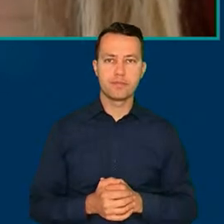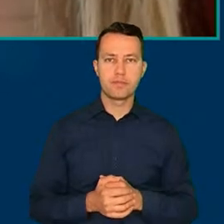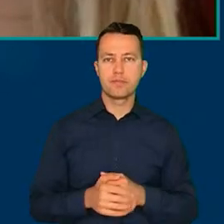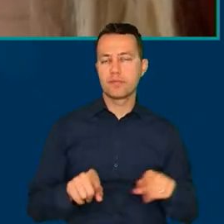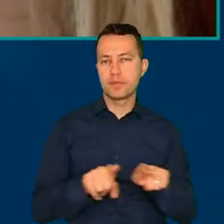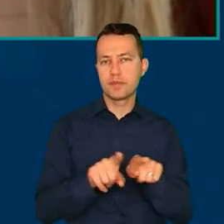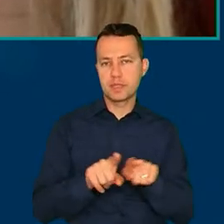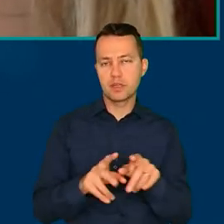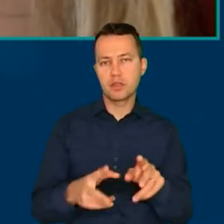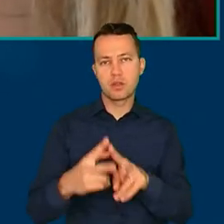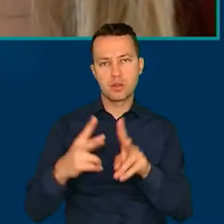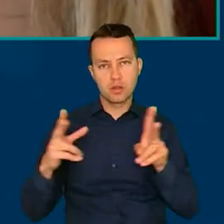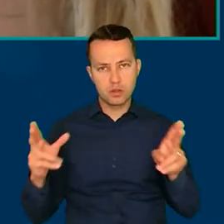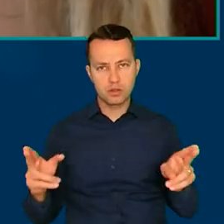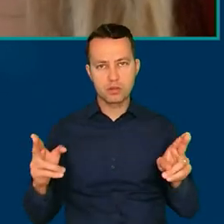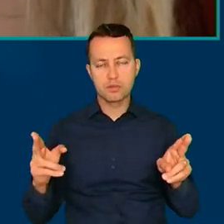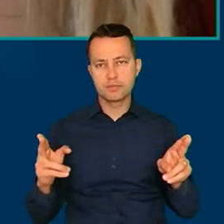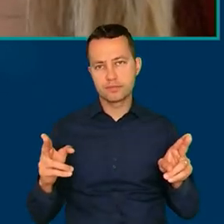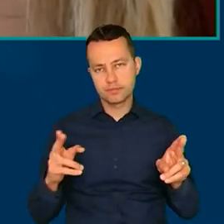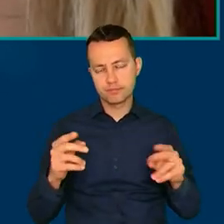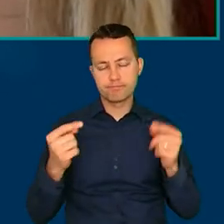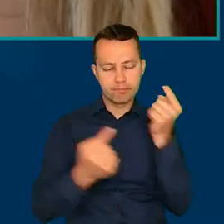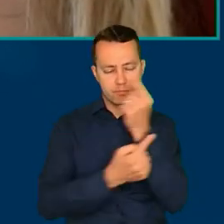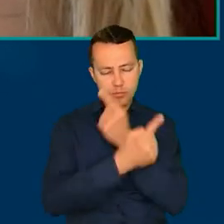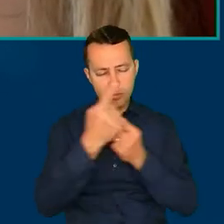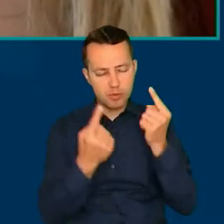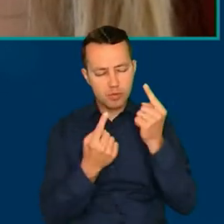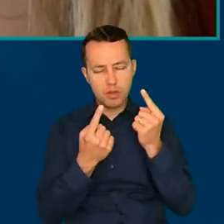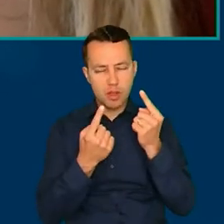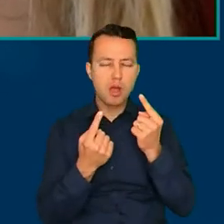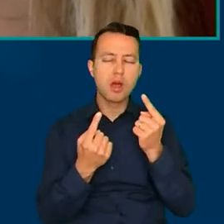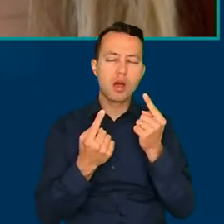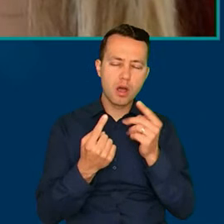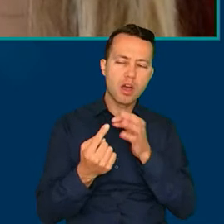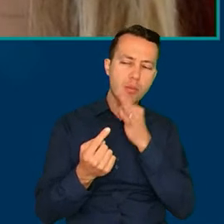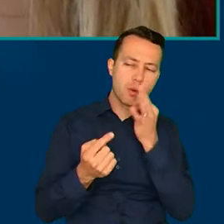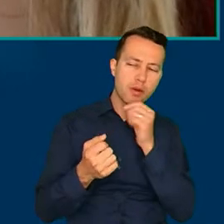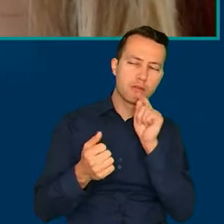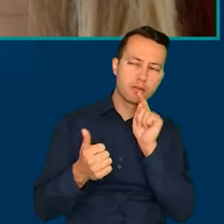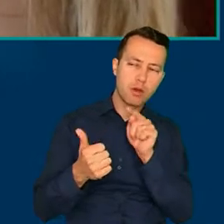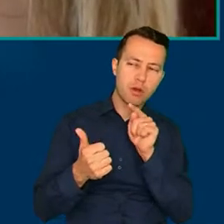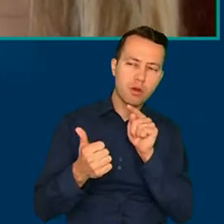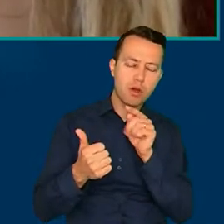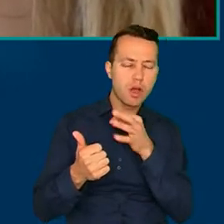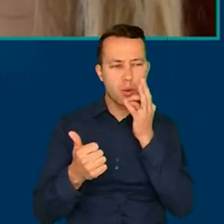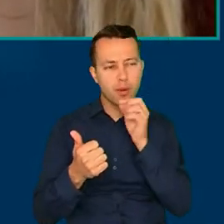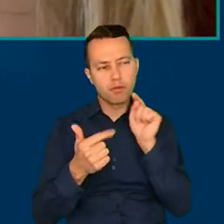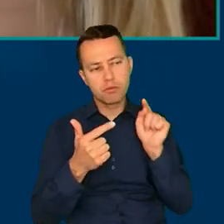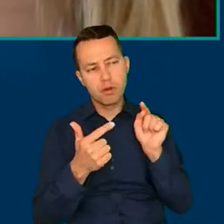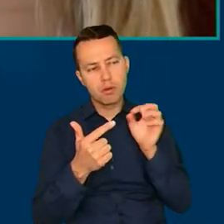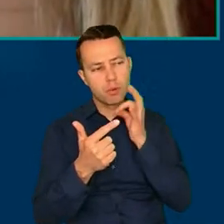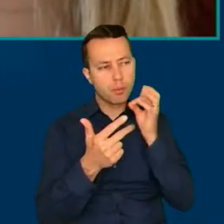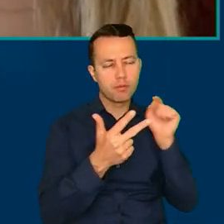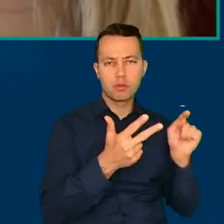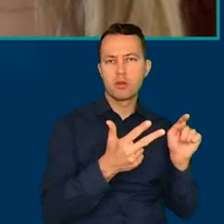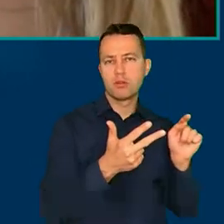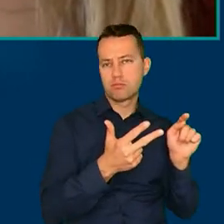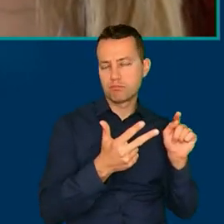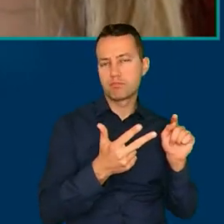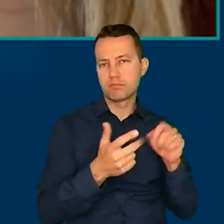is really important to making sure that the process is manageable, but then also to making sure it's effective and really focuses